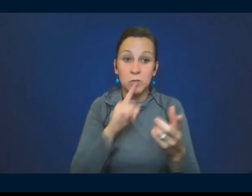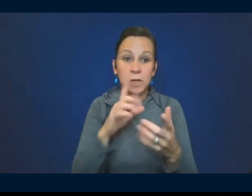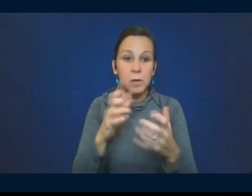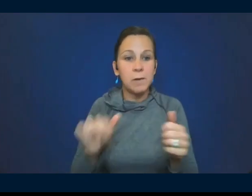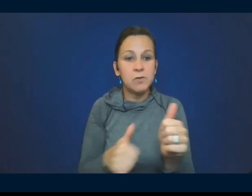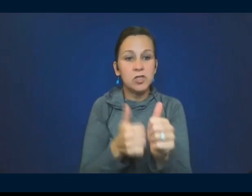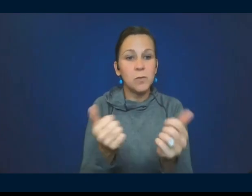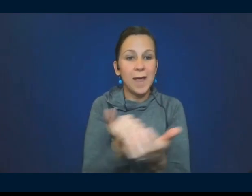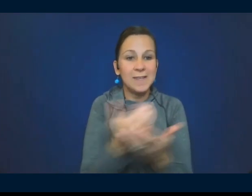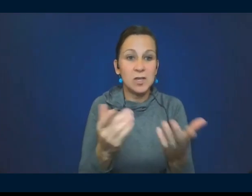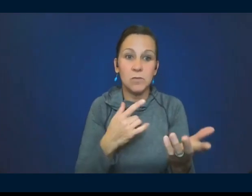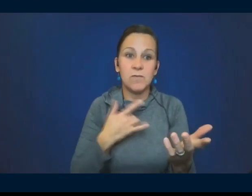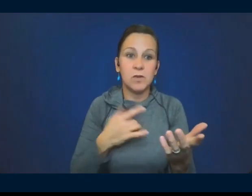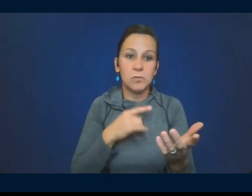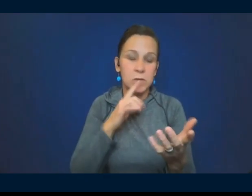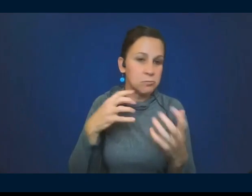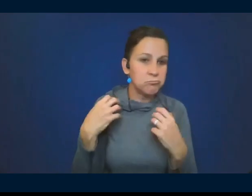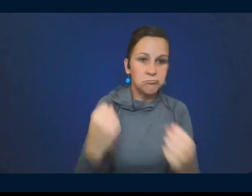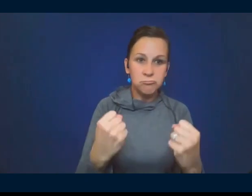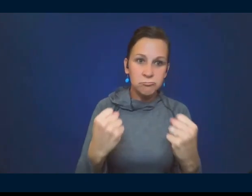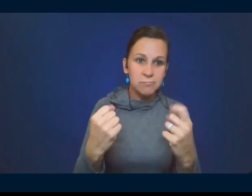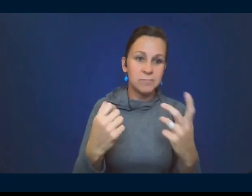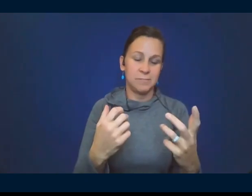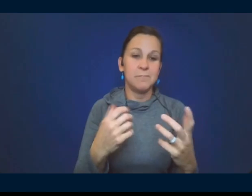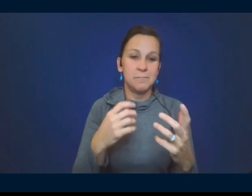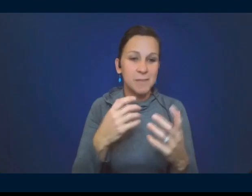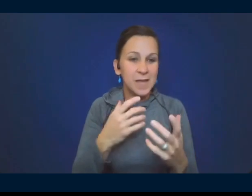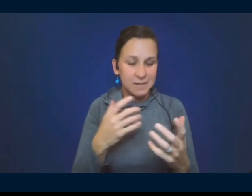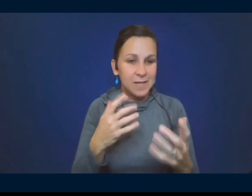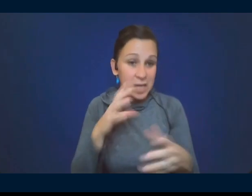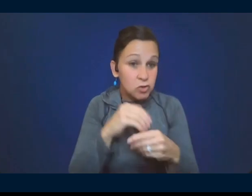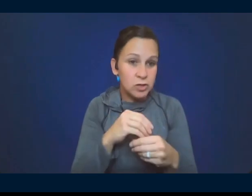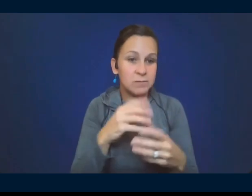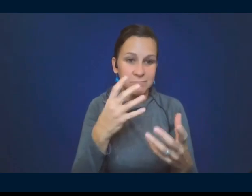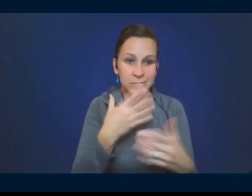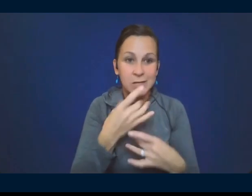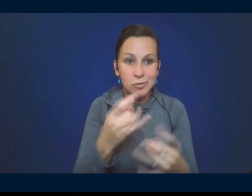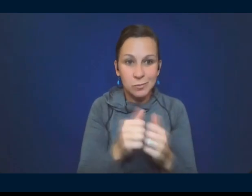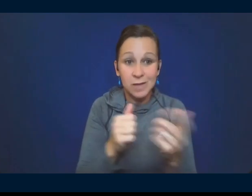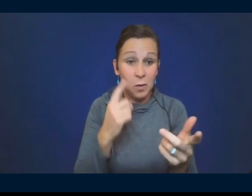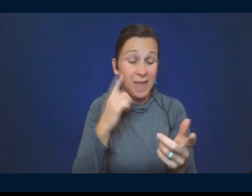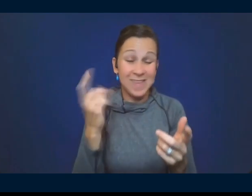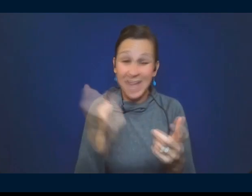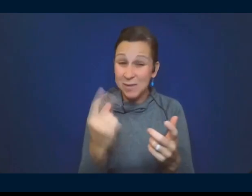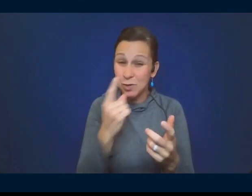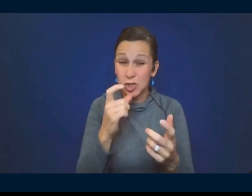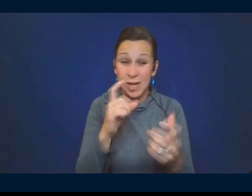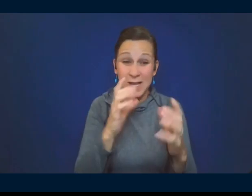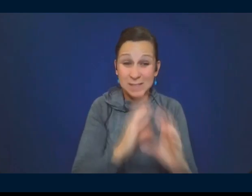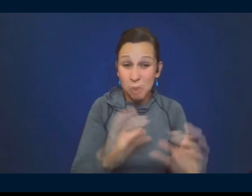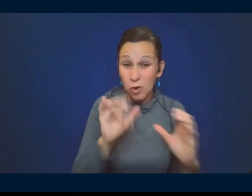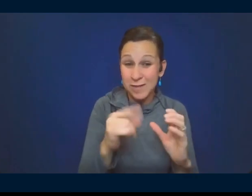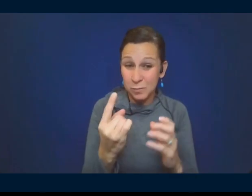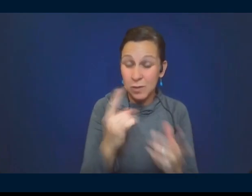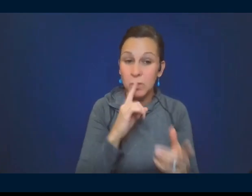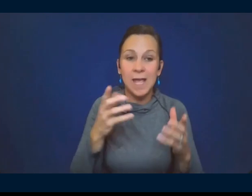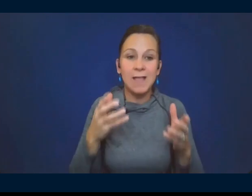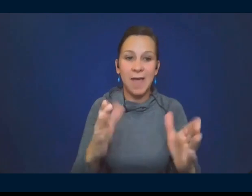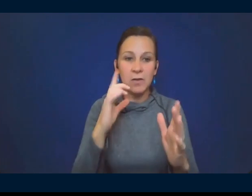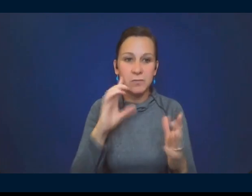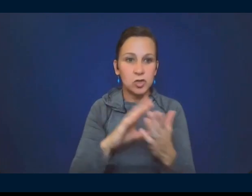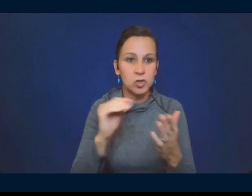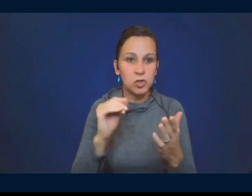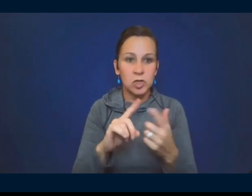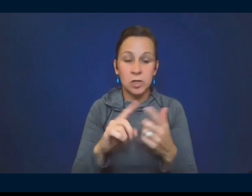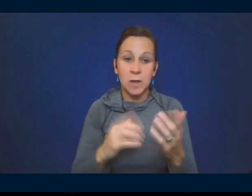deeply passionate about. And so this is one I think everyone in this room should explore, because it really allows for students to sort of build out